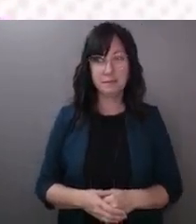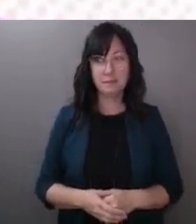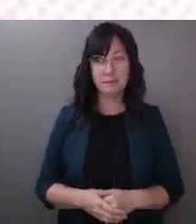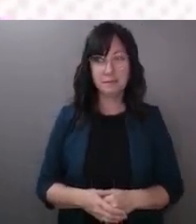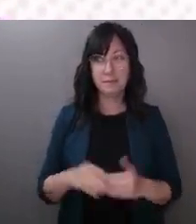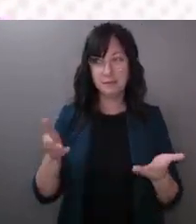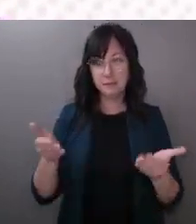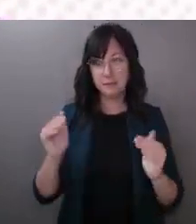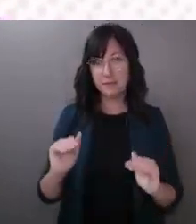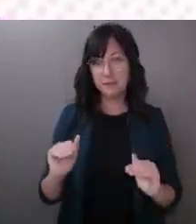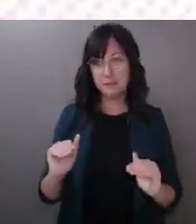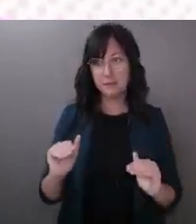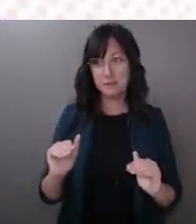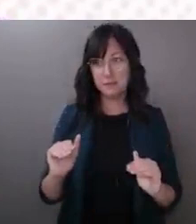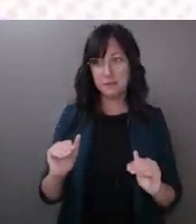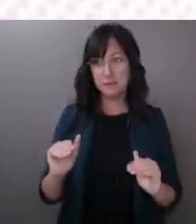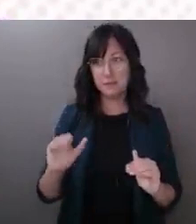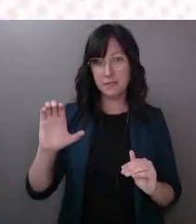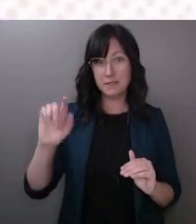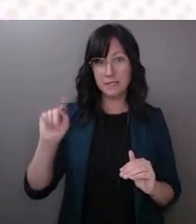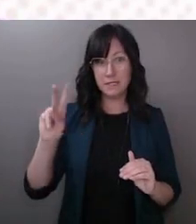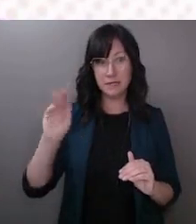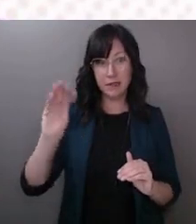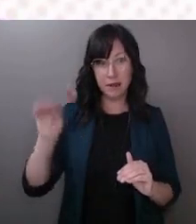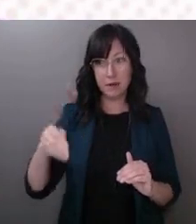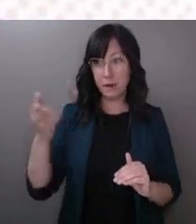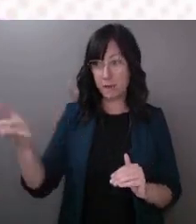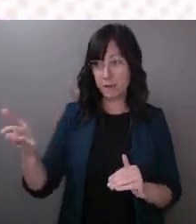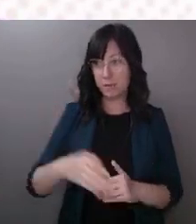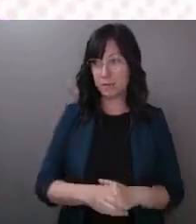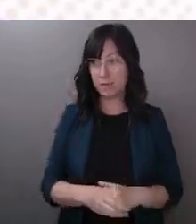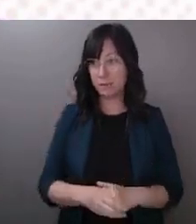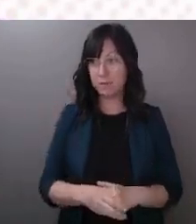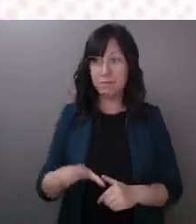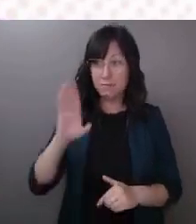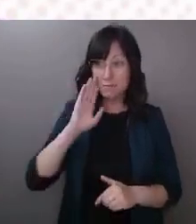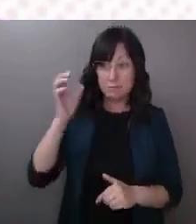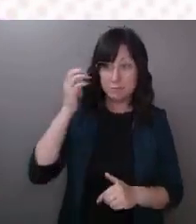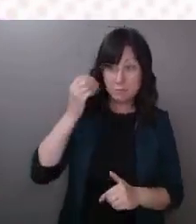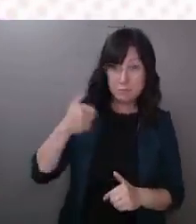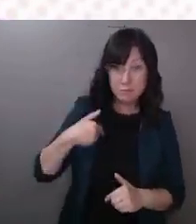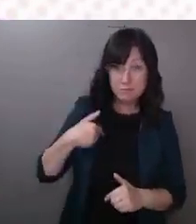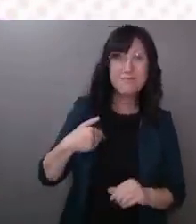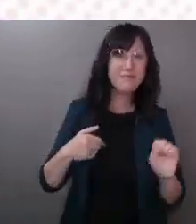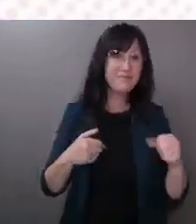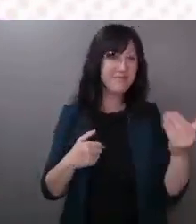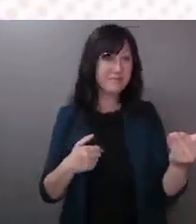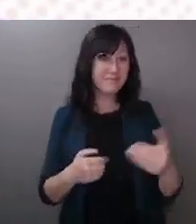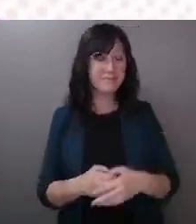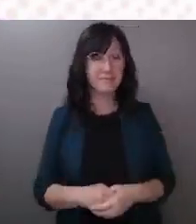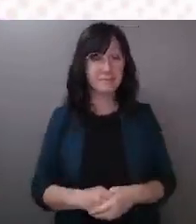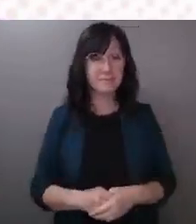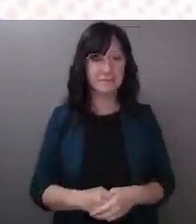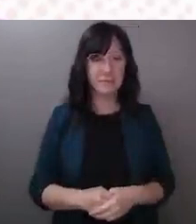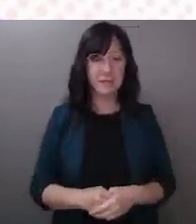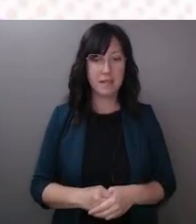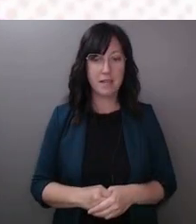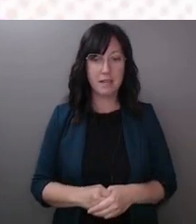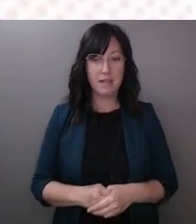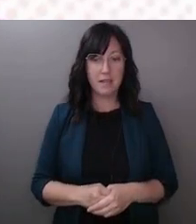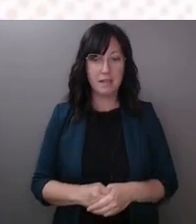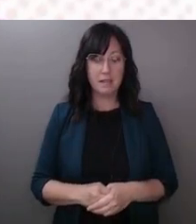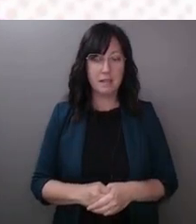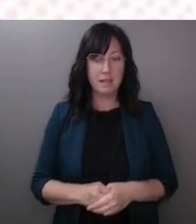Next, we'll go to Ted Raymond from CTV Ottawa. Hi there, can you hear me okay? Yes, we can. Okay, perfect. My first question